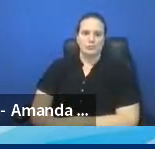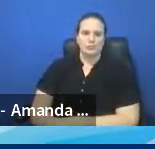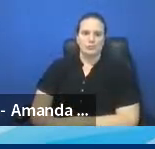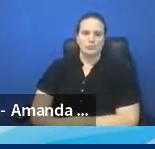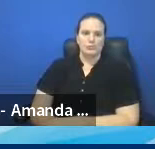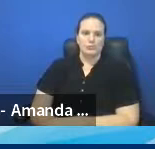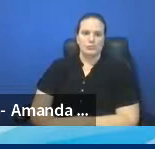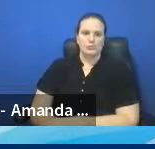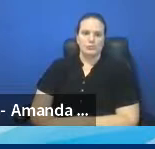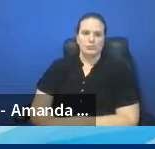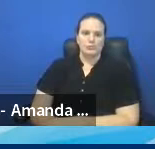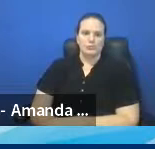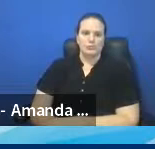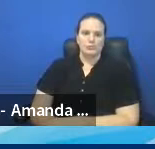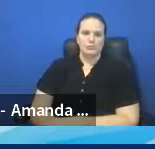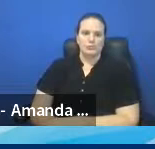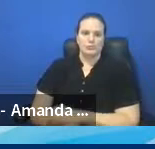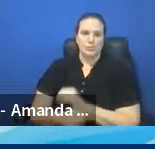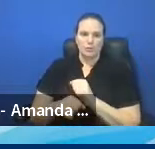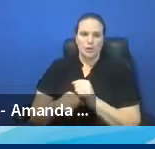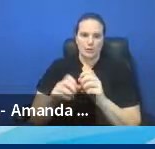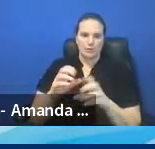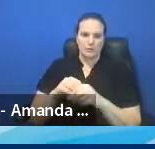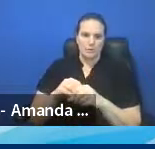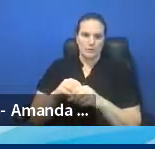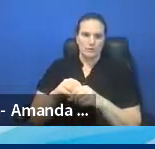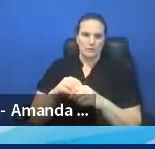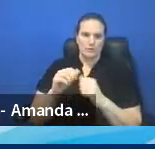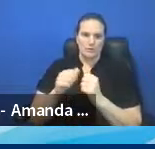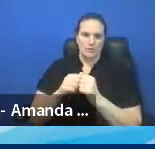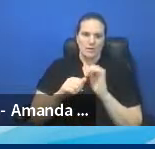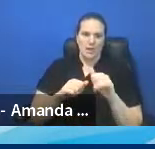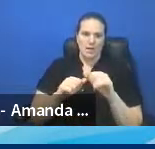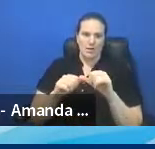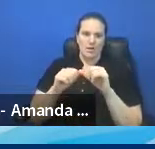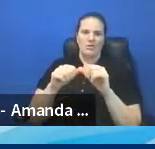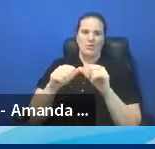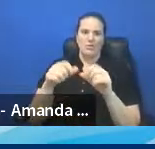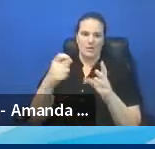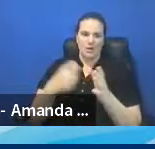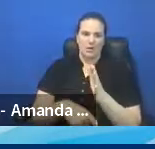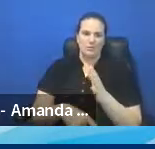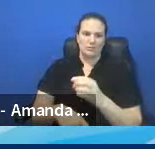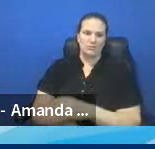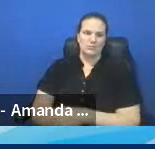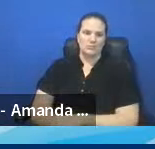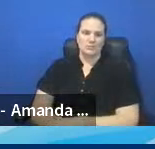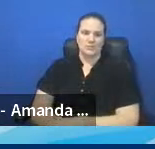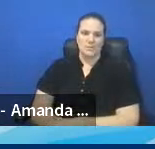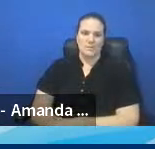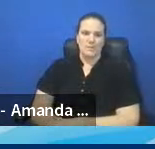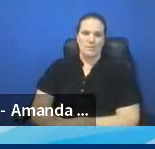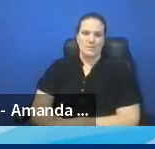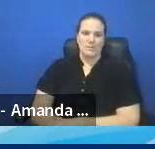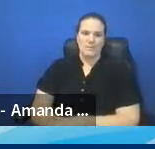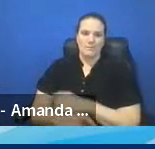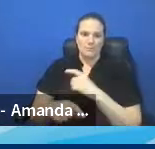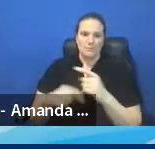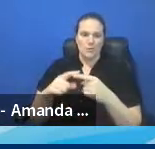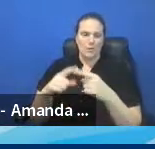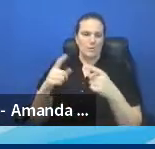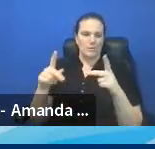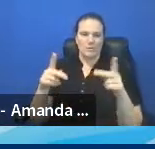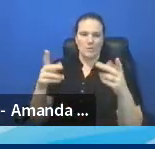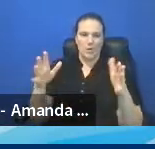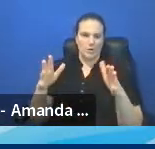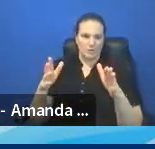for. In terms of, I guess, ongoing costs, when folks are already paying